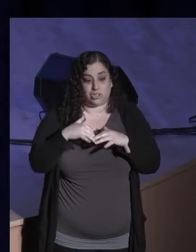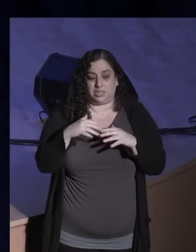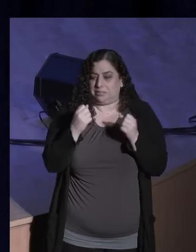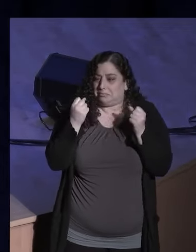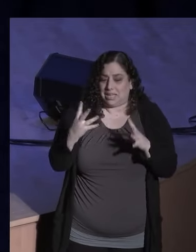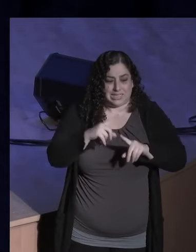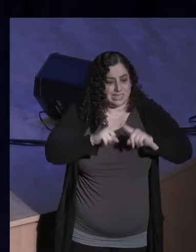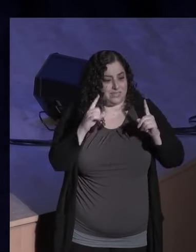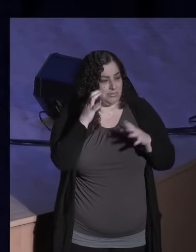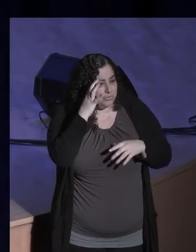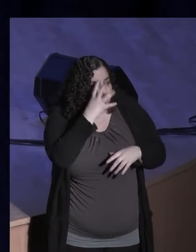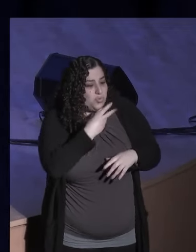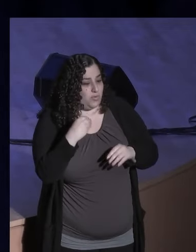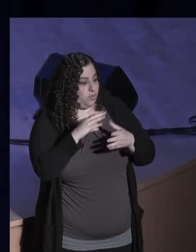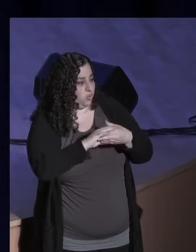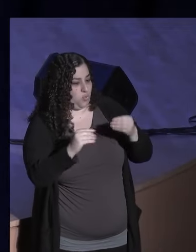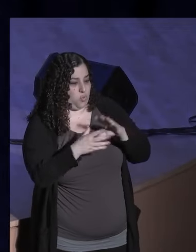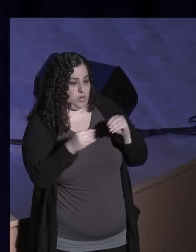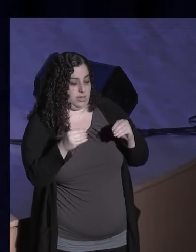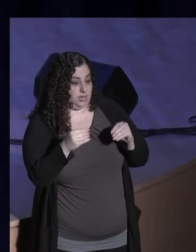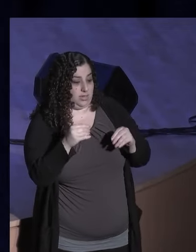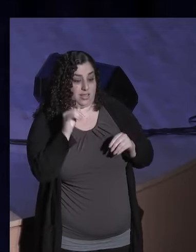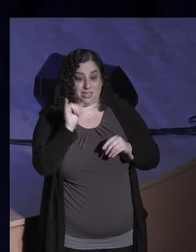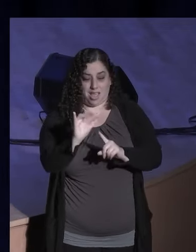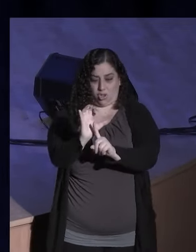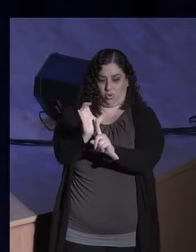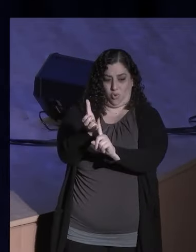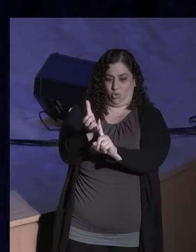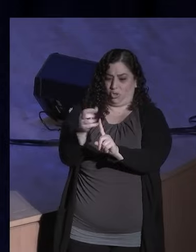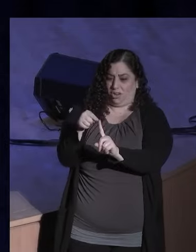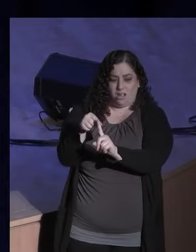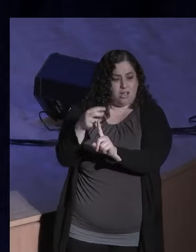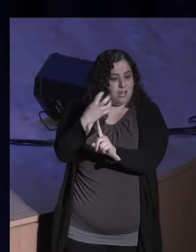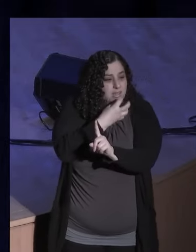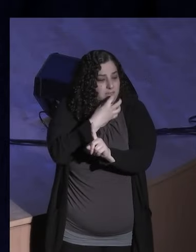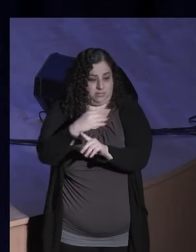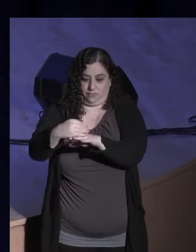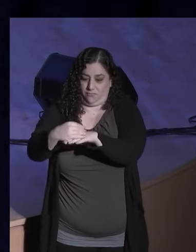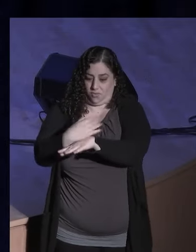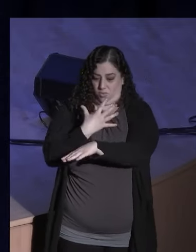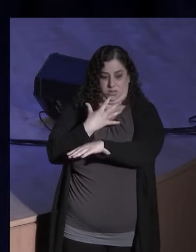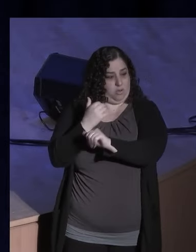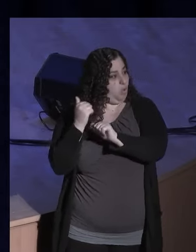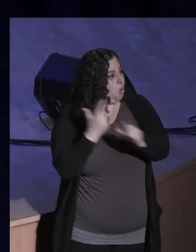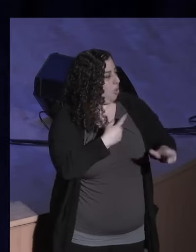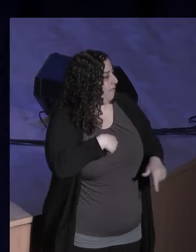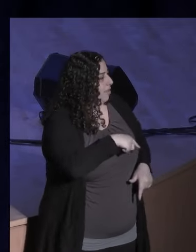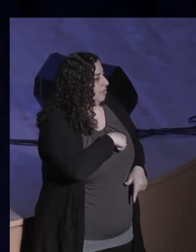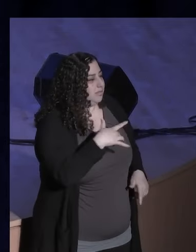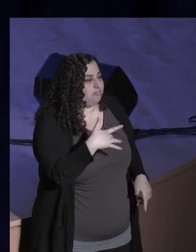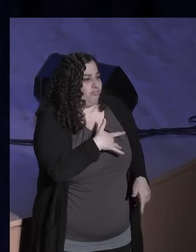shapes us all in profound ways. So we need to recognize that we're celebrating Native cultures, and